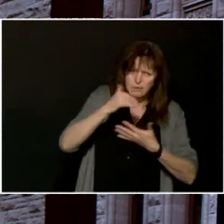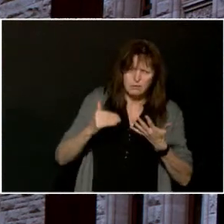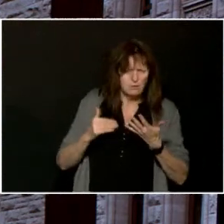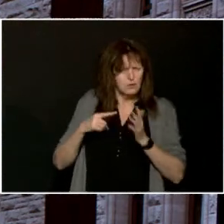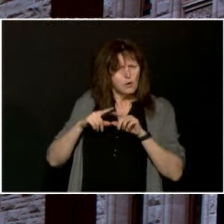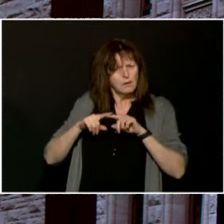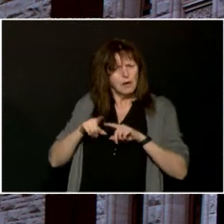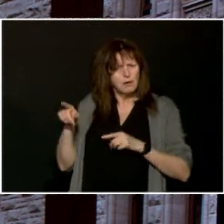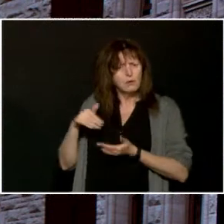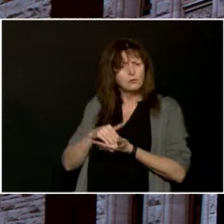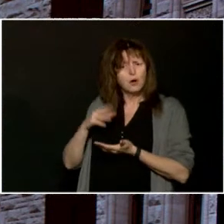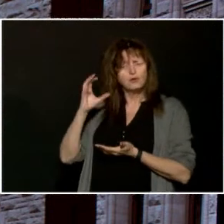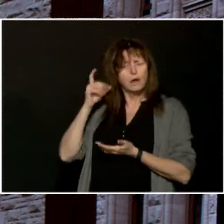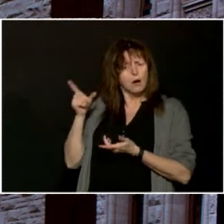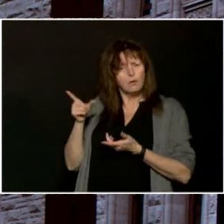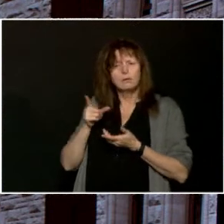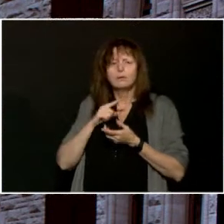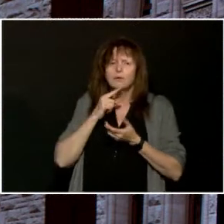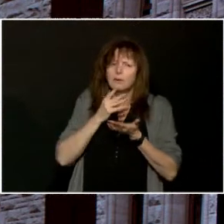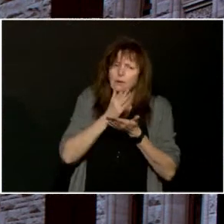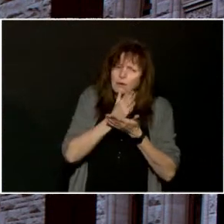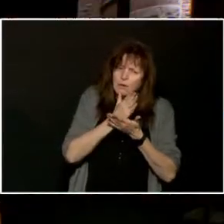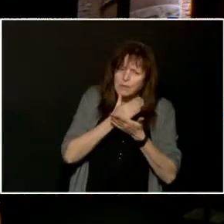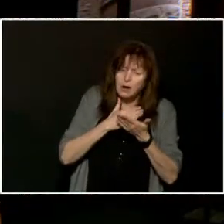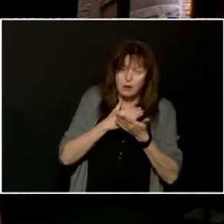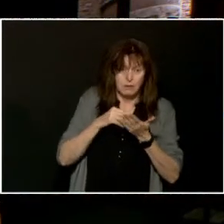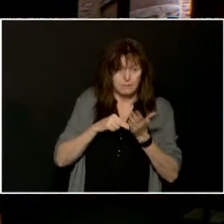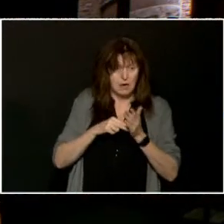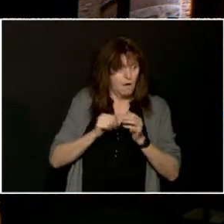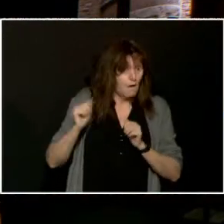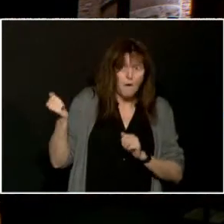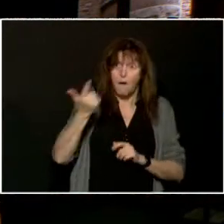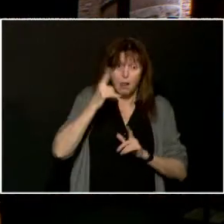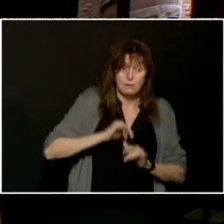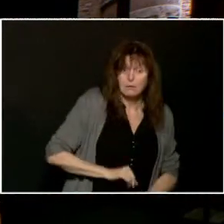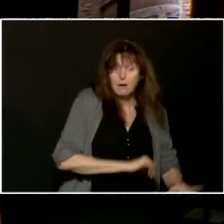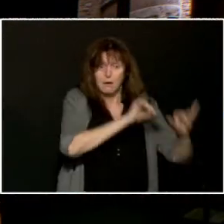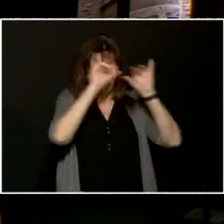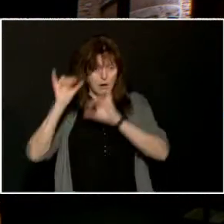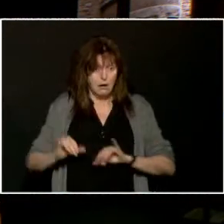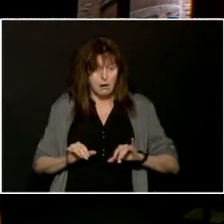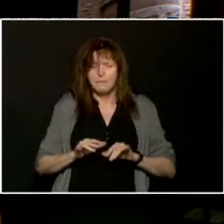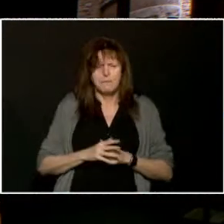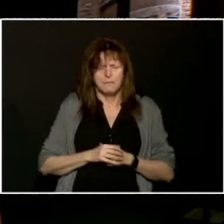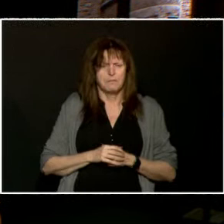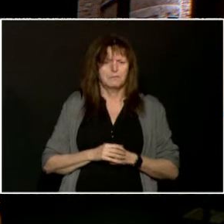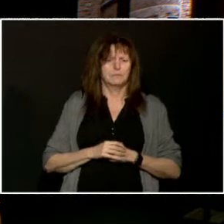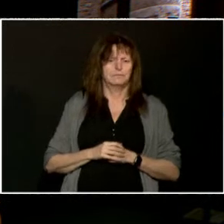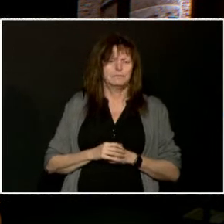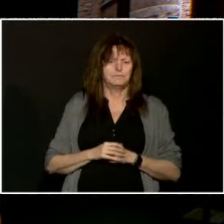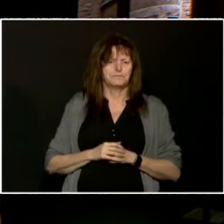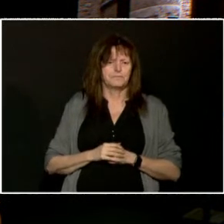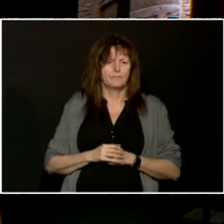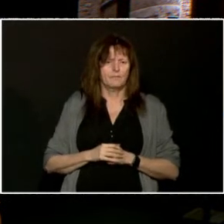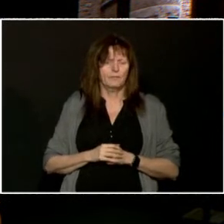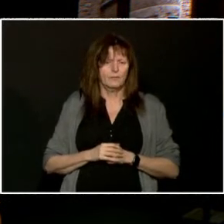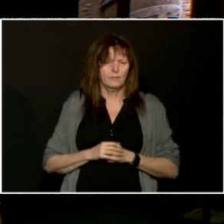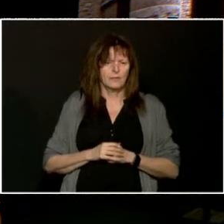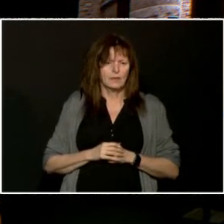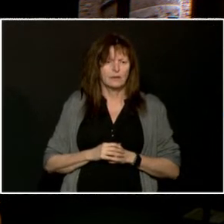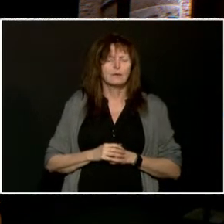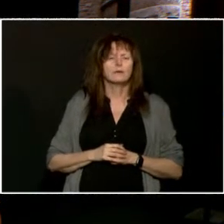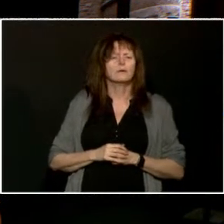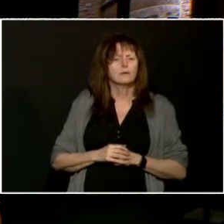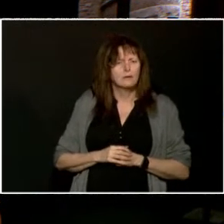to in the graphic, and that's most helpful. Follow-up? And it looks to me, looking at the green line